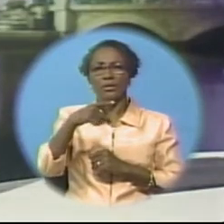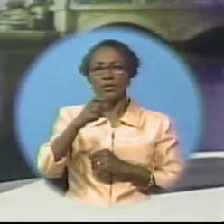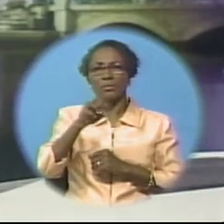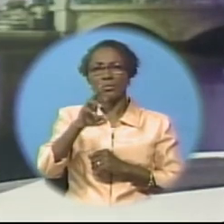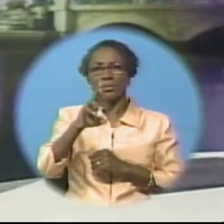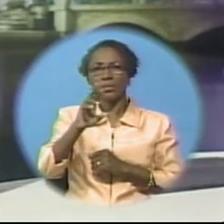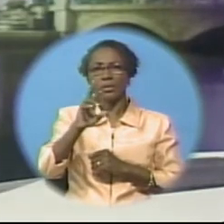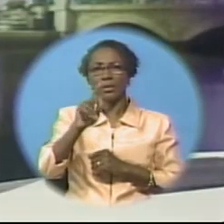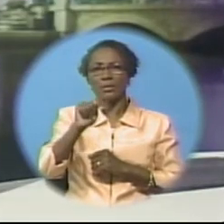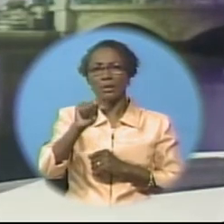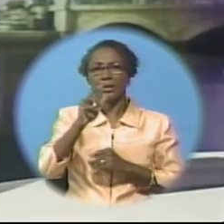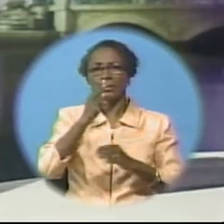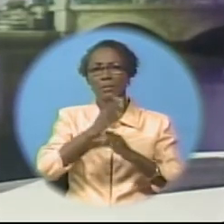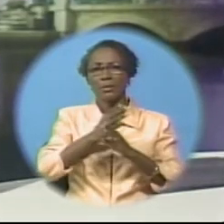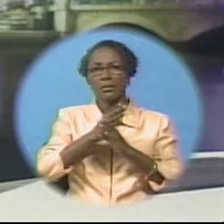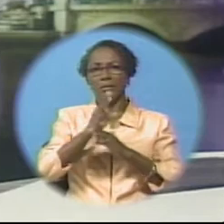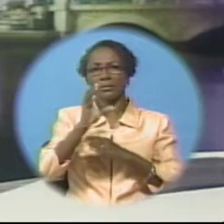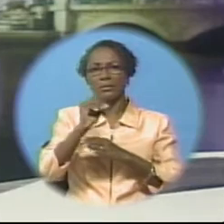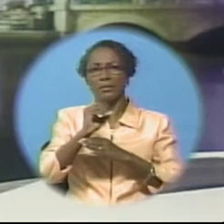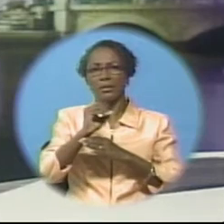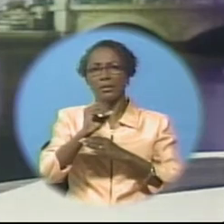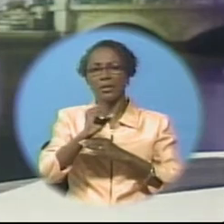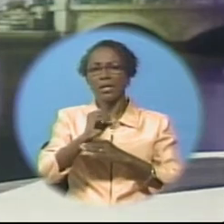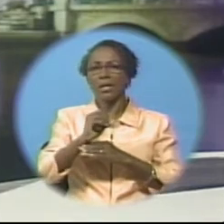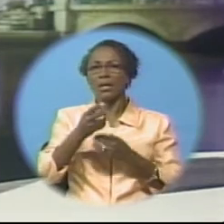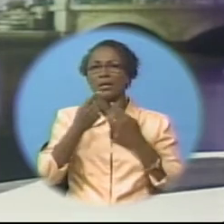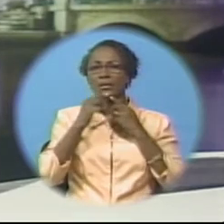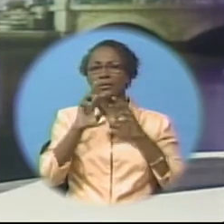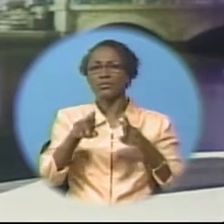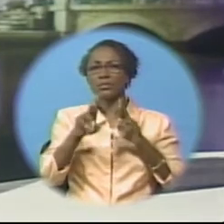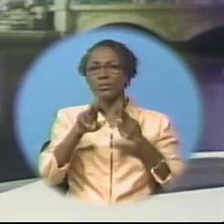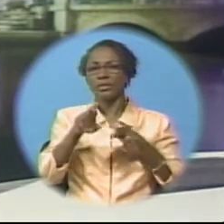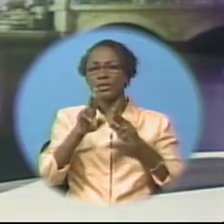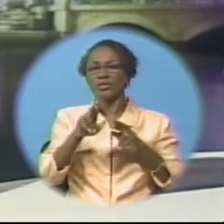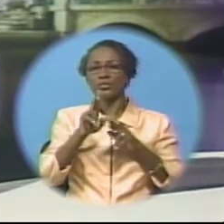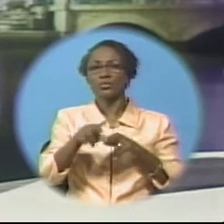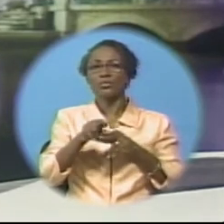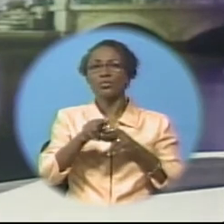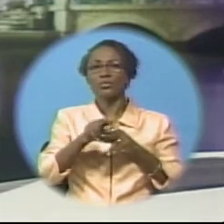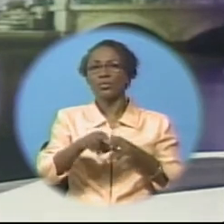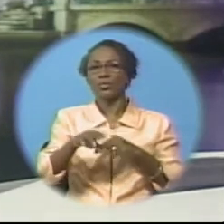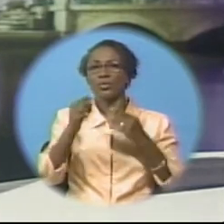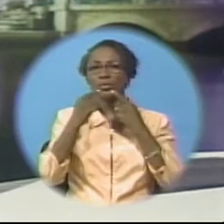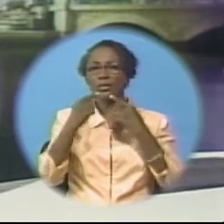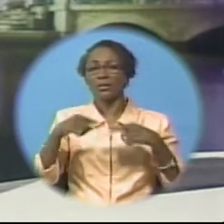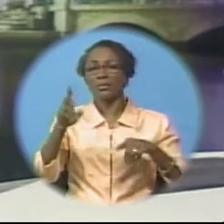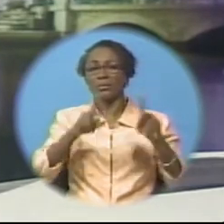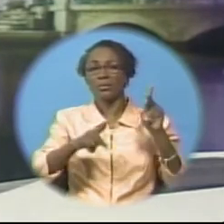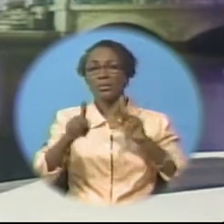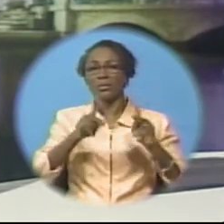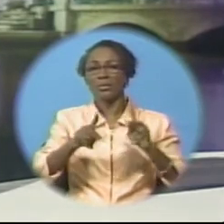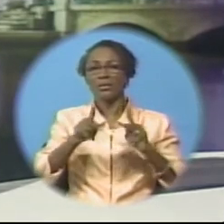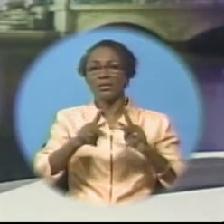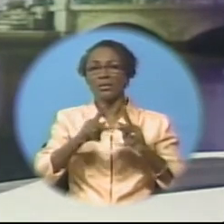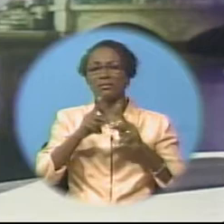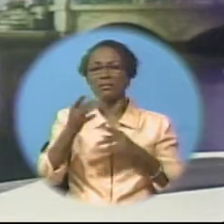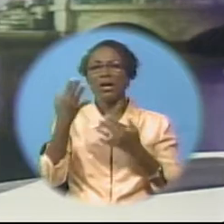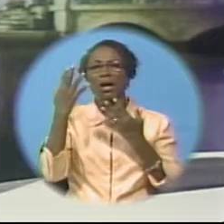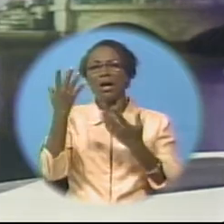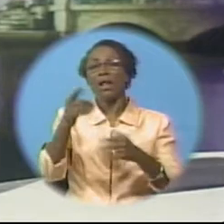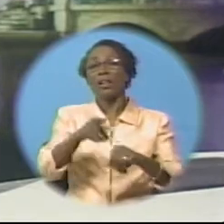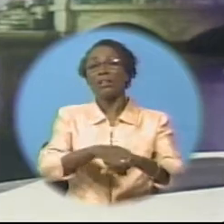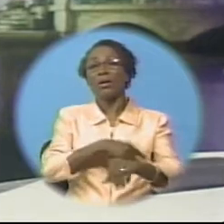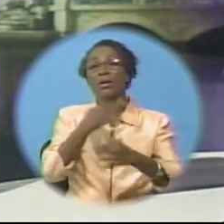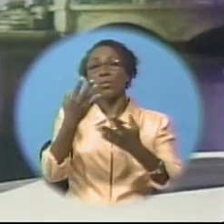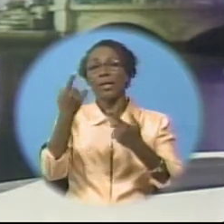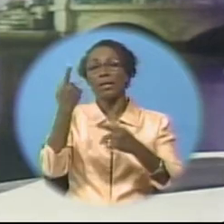is responding to complaints from the public about the long wait for buses, and officials say they've taken the first step to get more buses